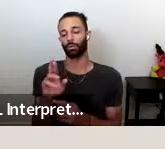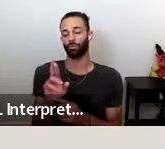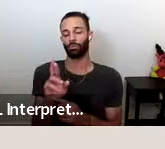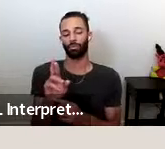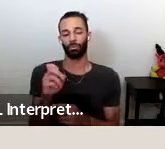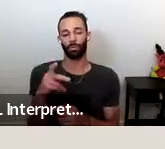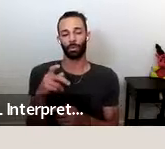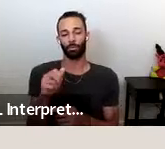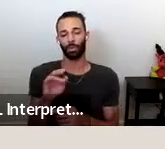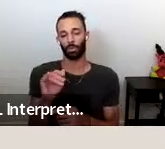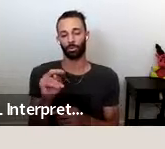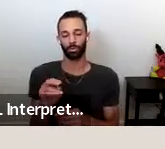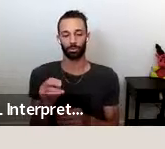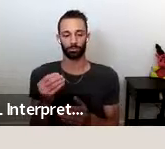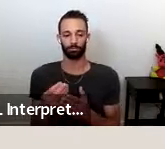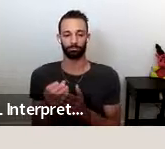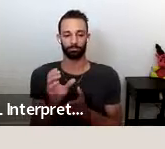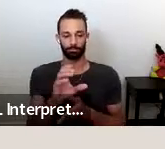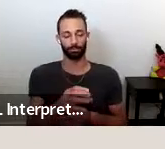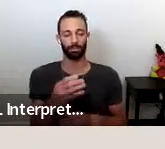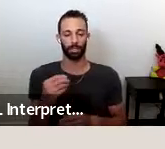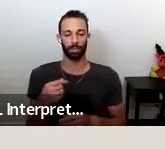colonialism.